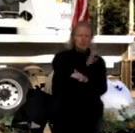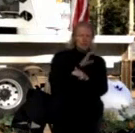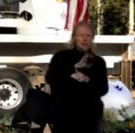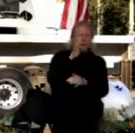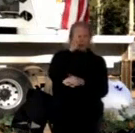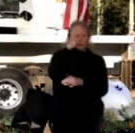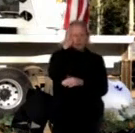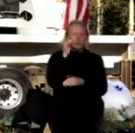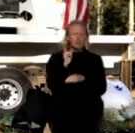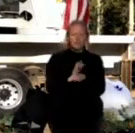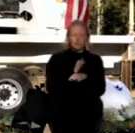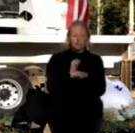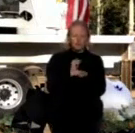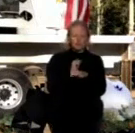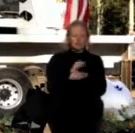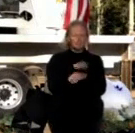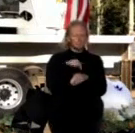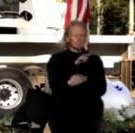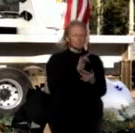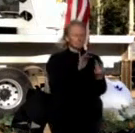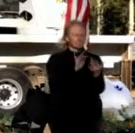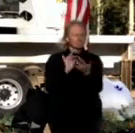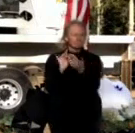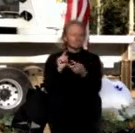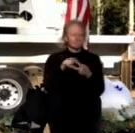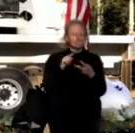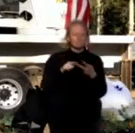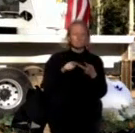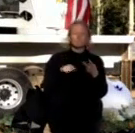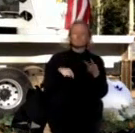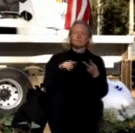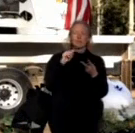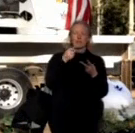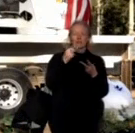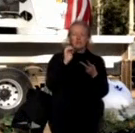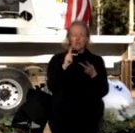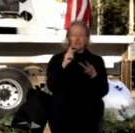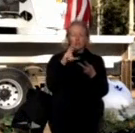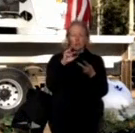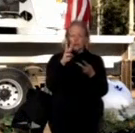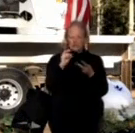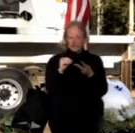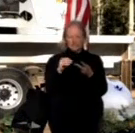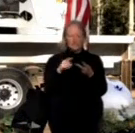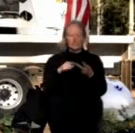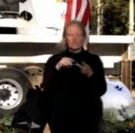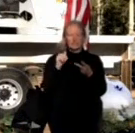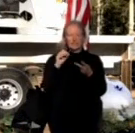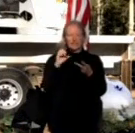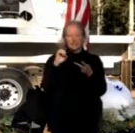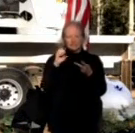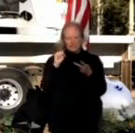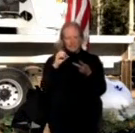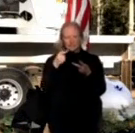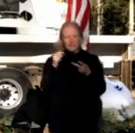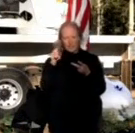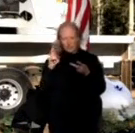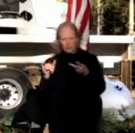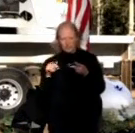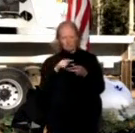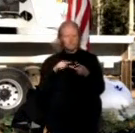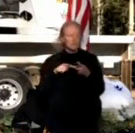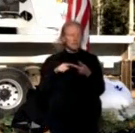Industries, and they reached out to two nonprofit organizations, Think 360 Arts and the Access Gallery, and